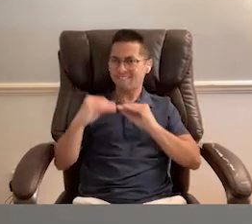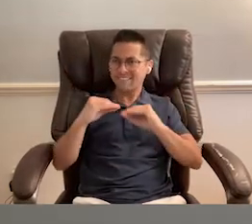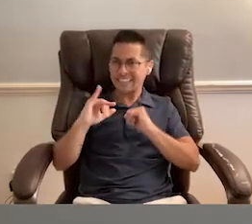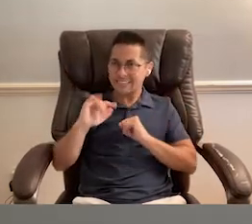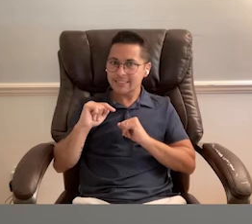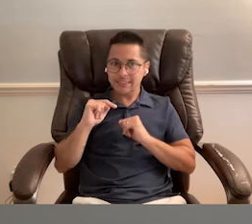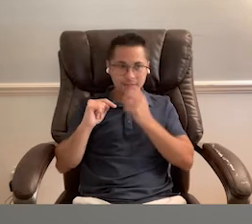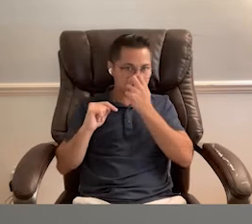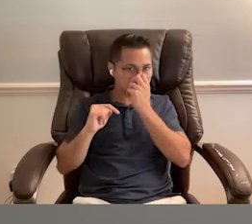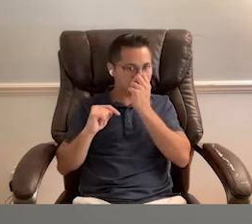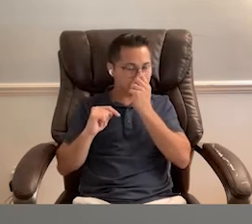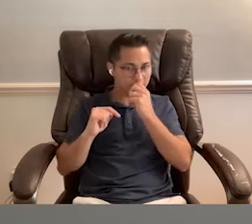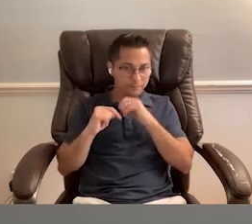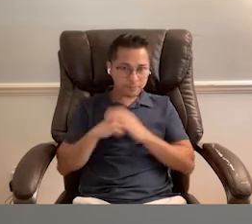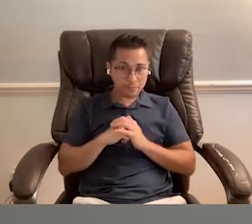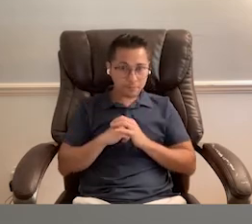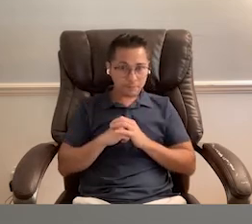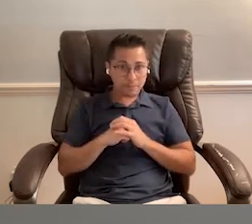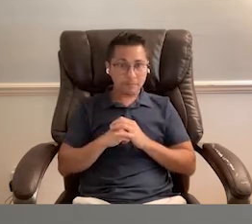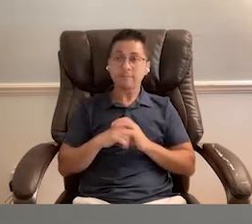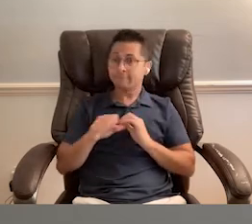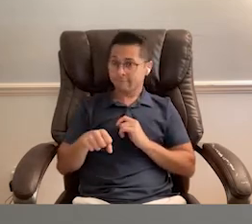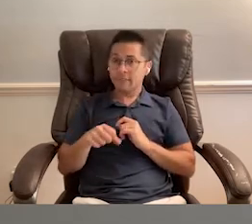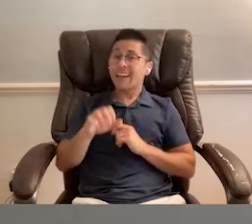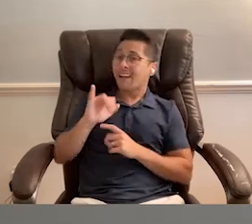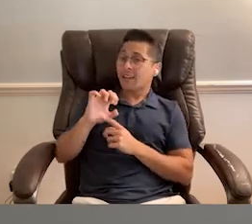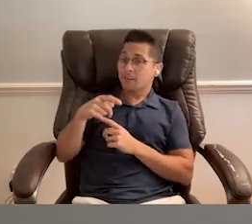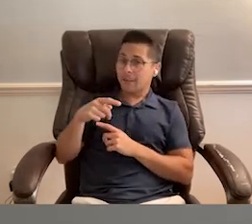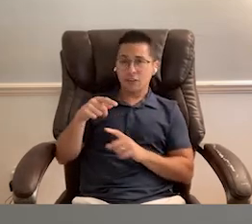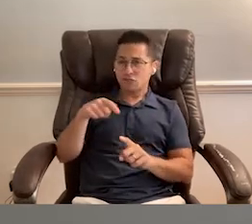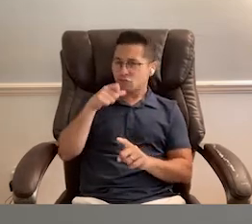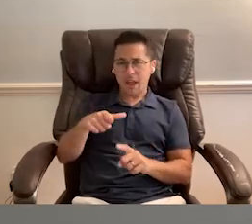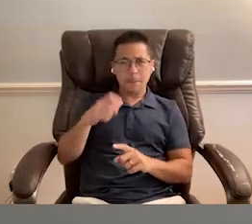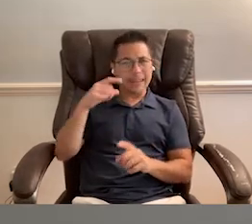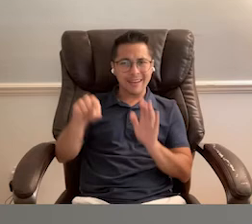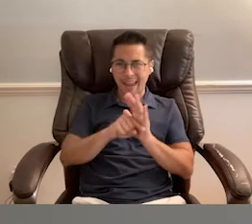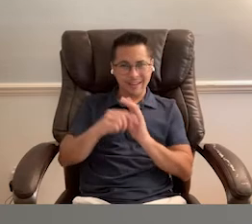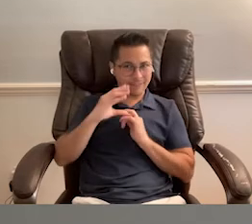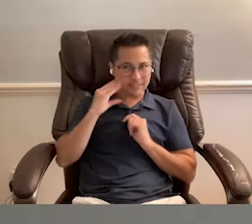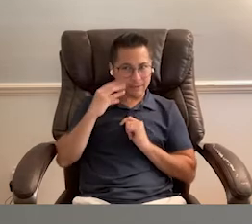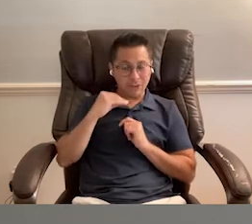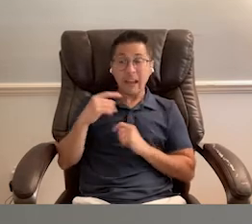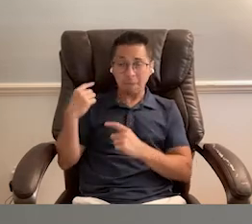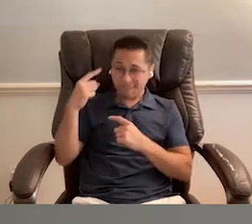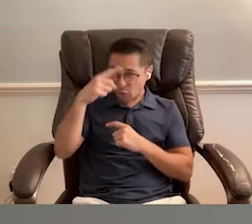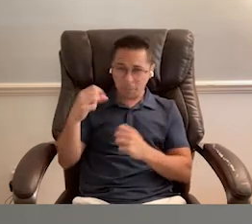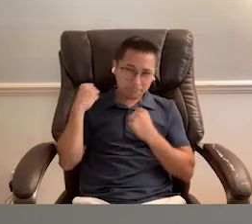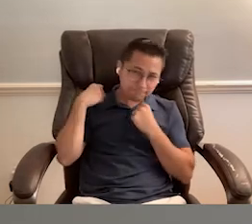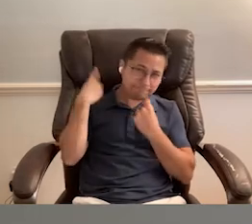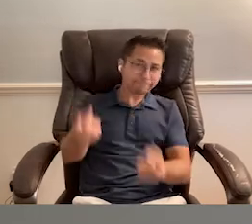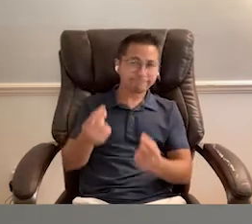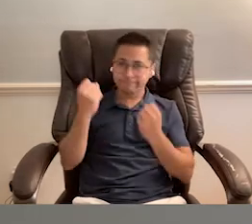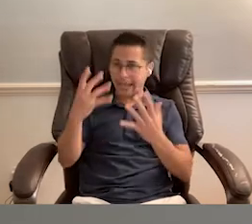but that they're not. Yeah. The IEP should not be a negative experience, and for years and years it's been